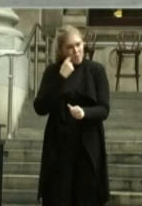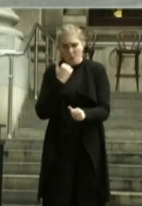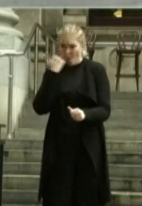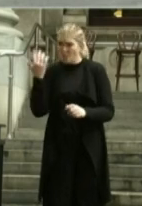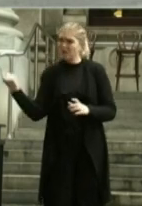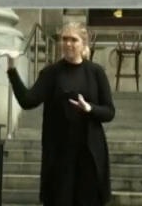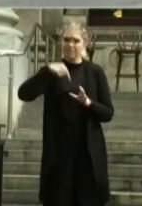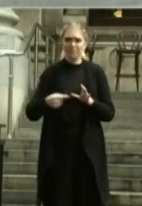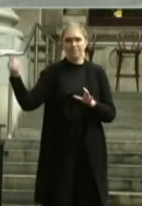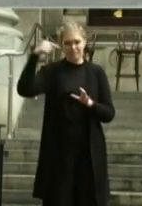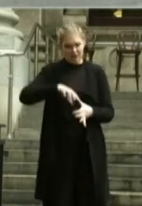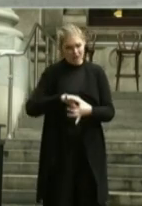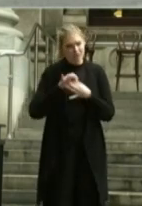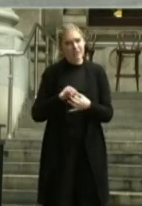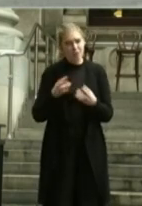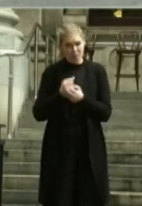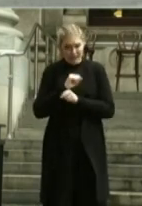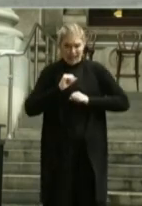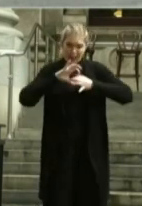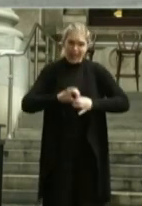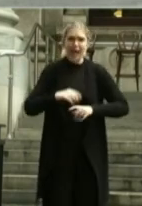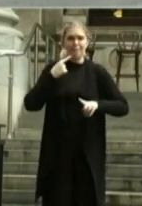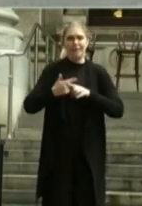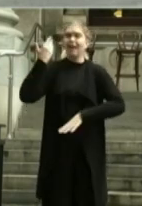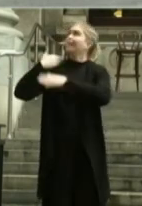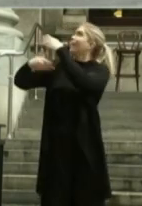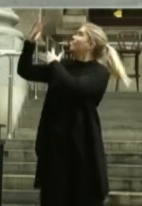return thitherto, be reunited with our ancestors.